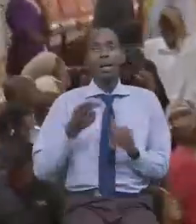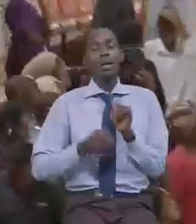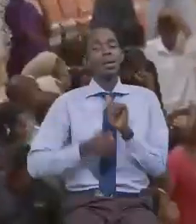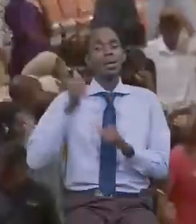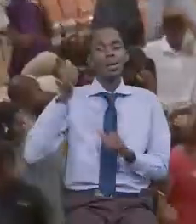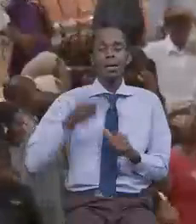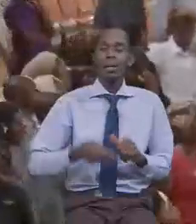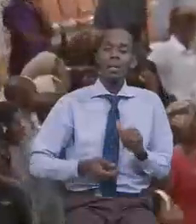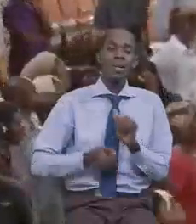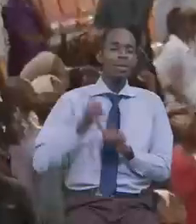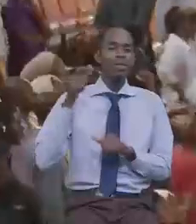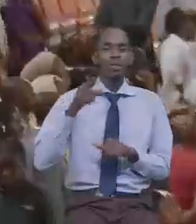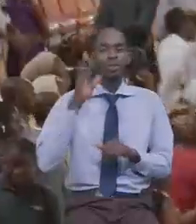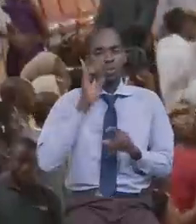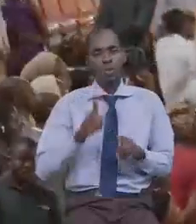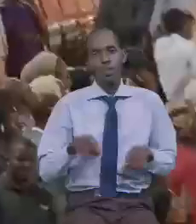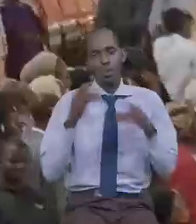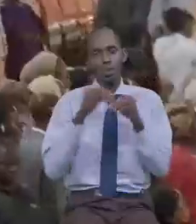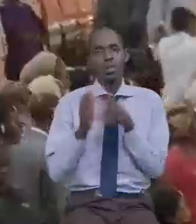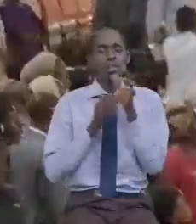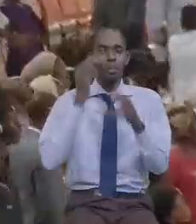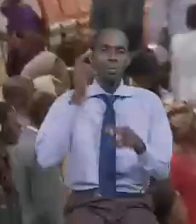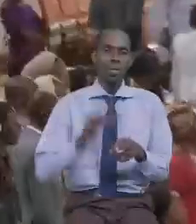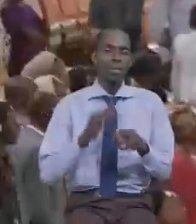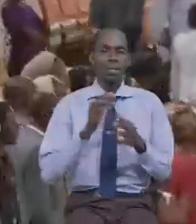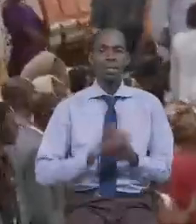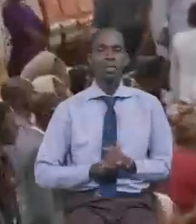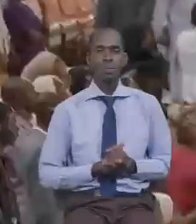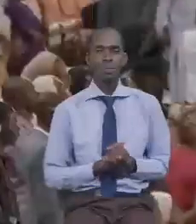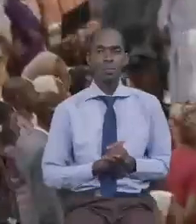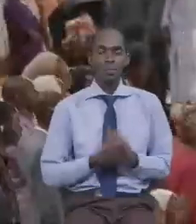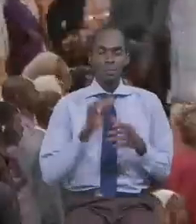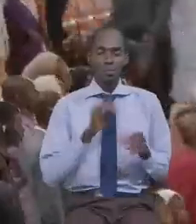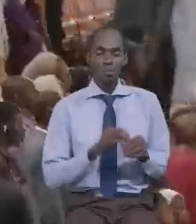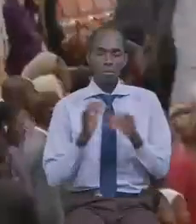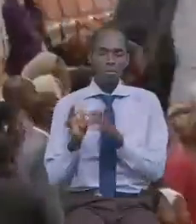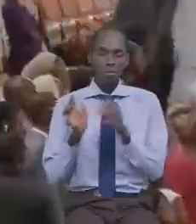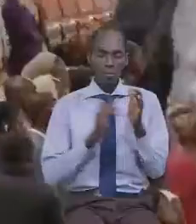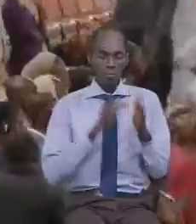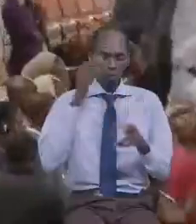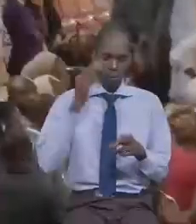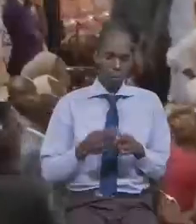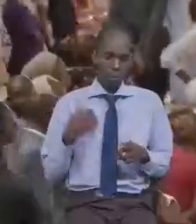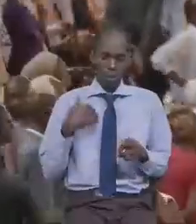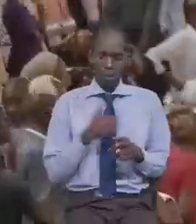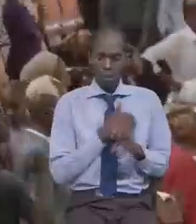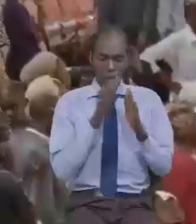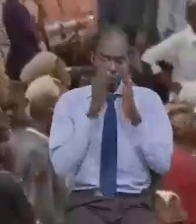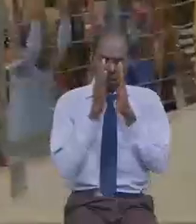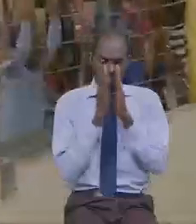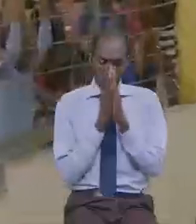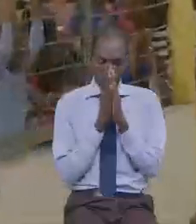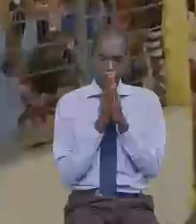you will go in Jesus' name. In Jesus' name we pray.